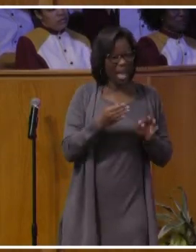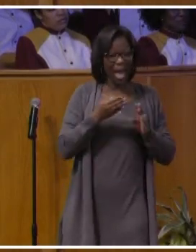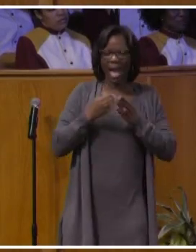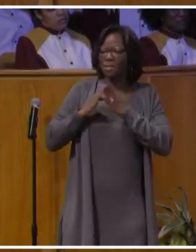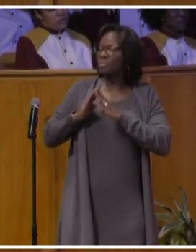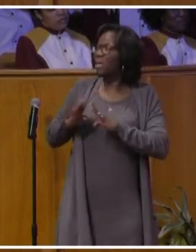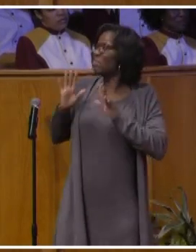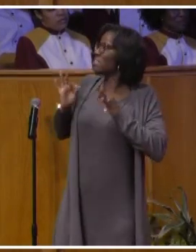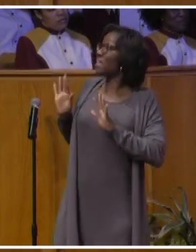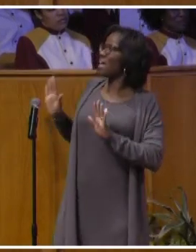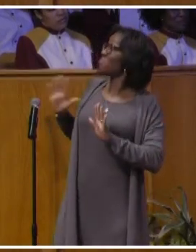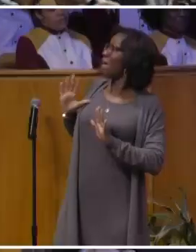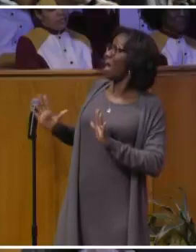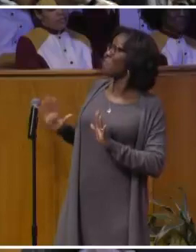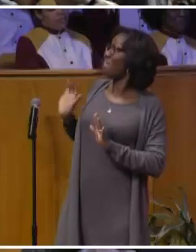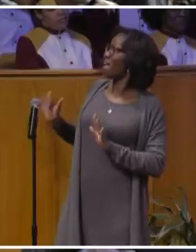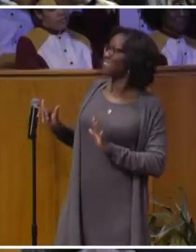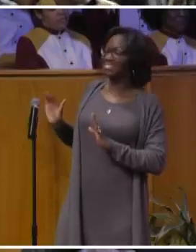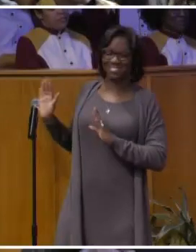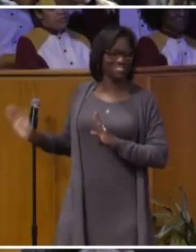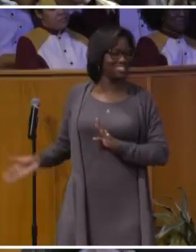with God with it.